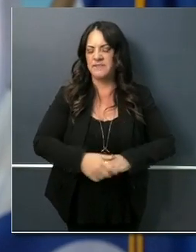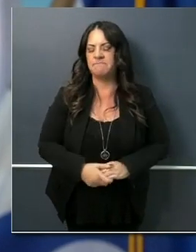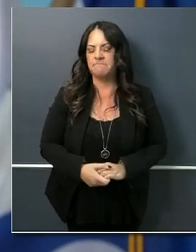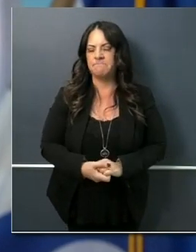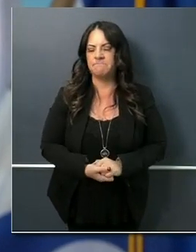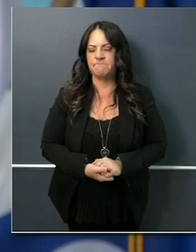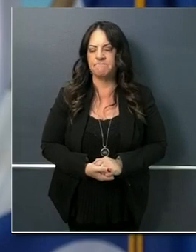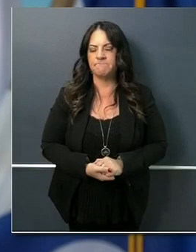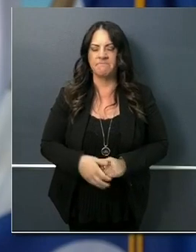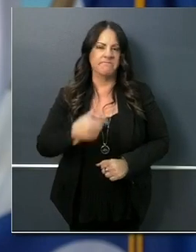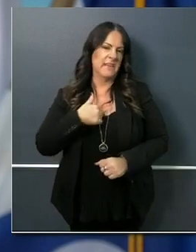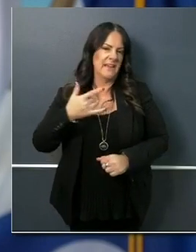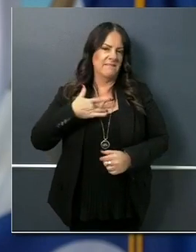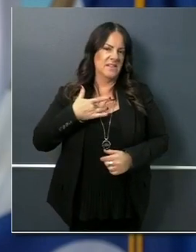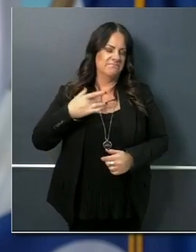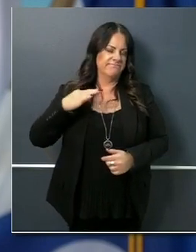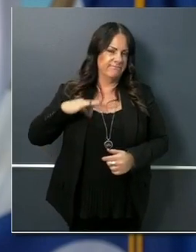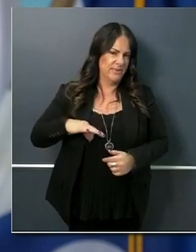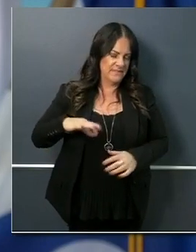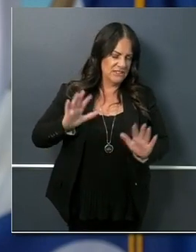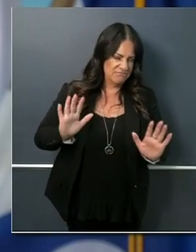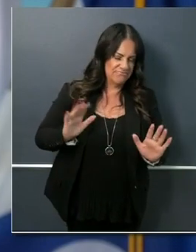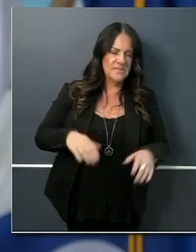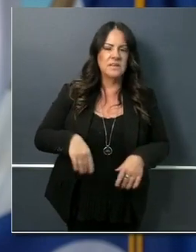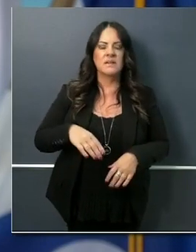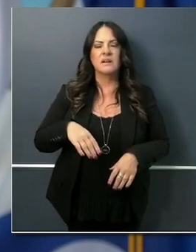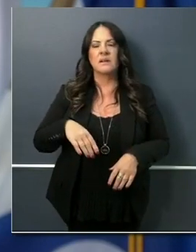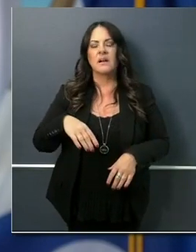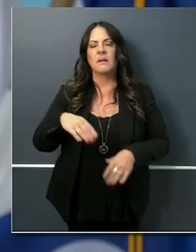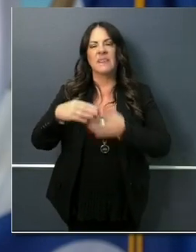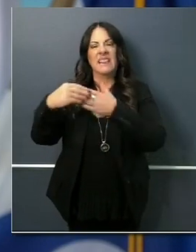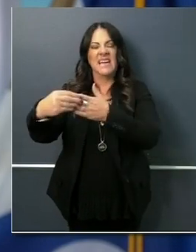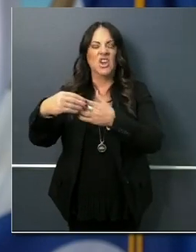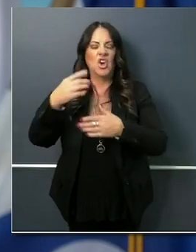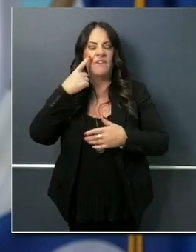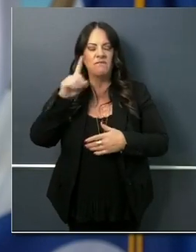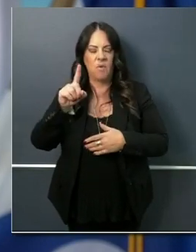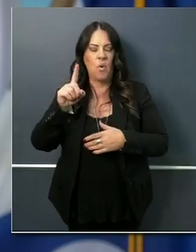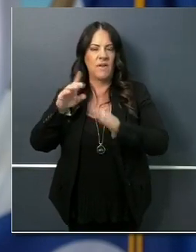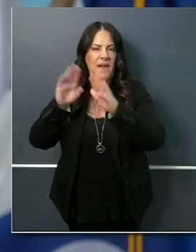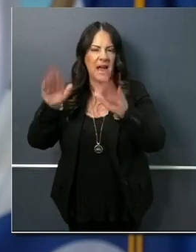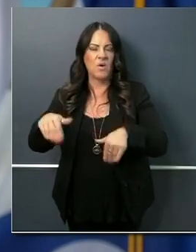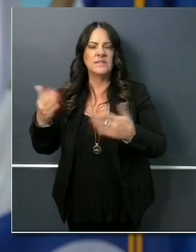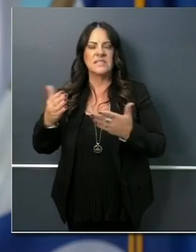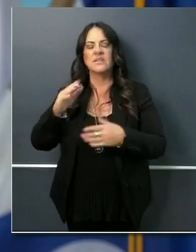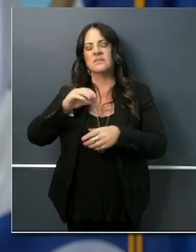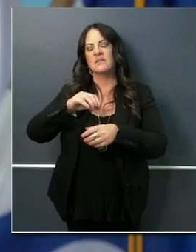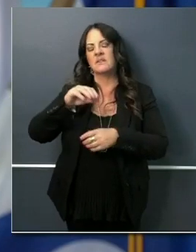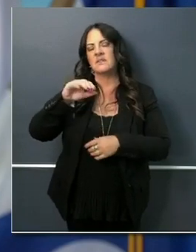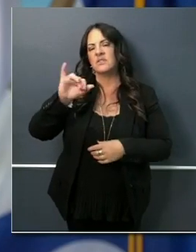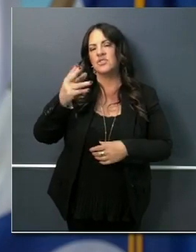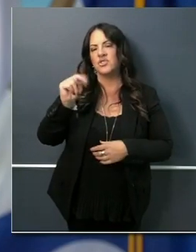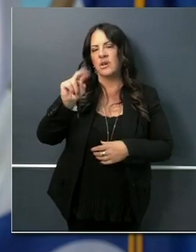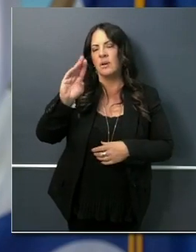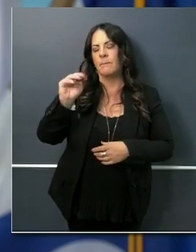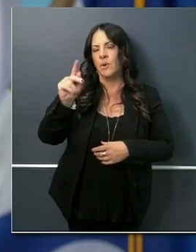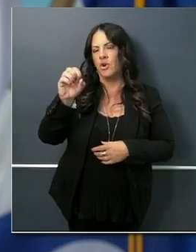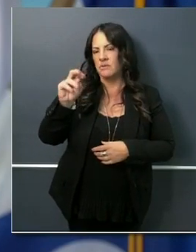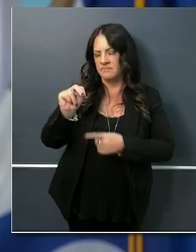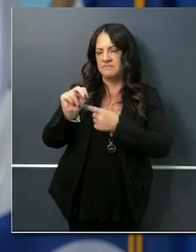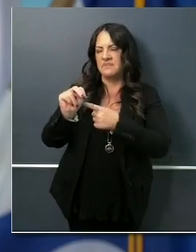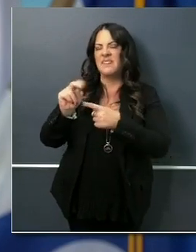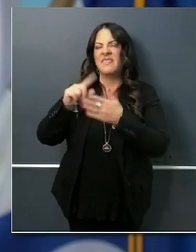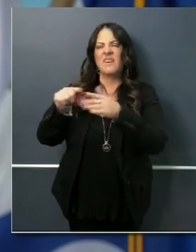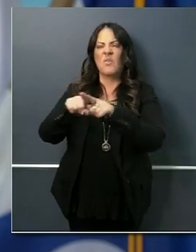personal privilege. Former pro tem in the state of California, John Burton, his foster care advocacy organization has